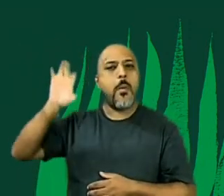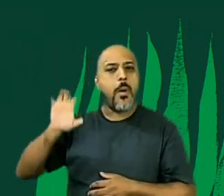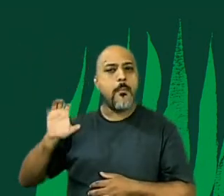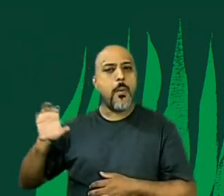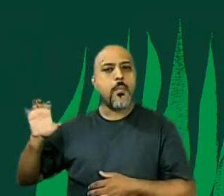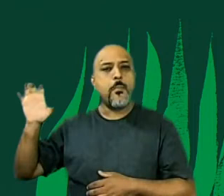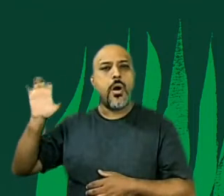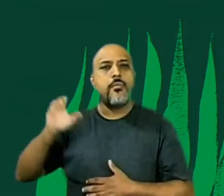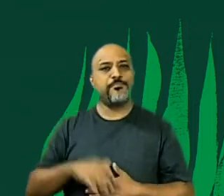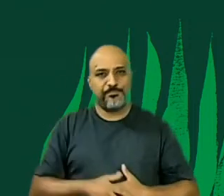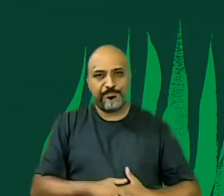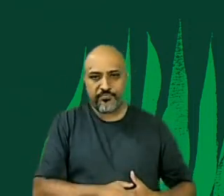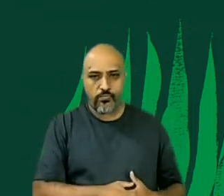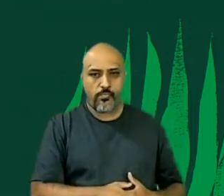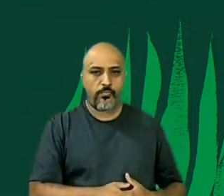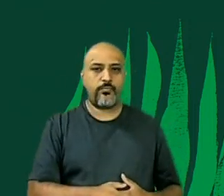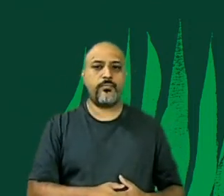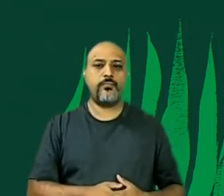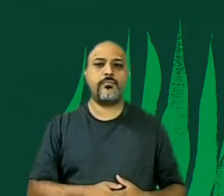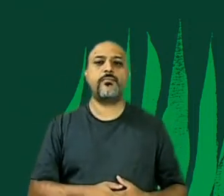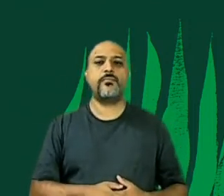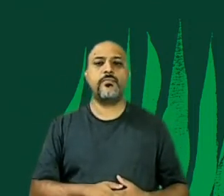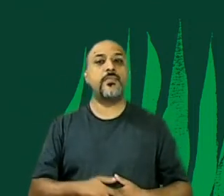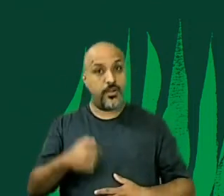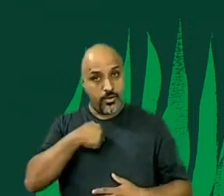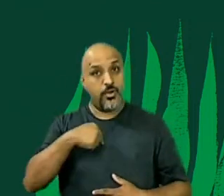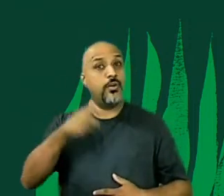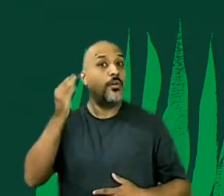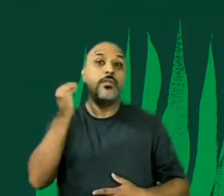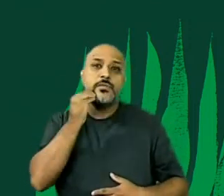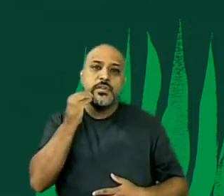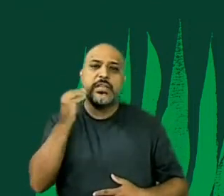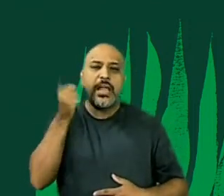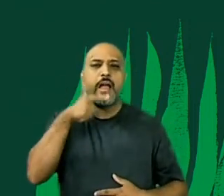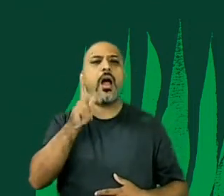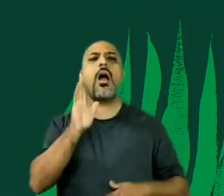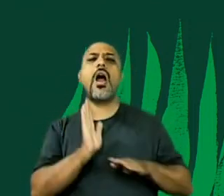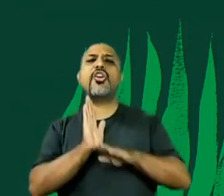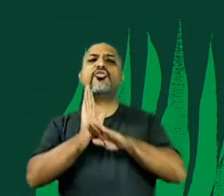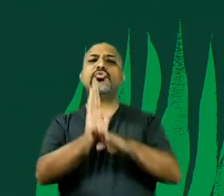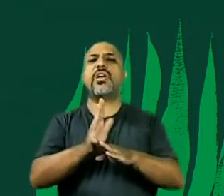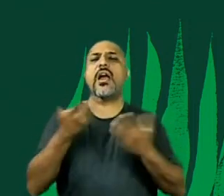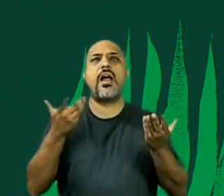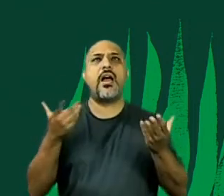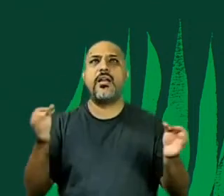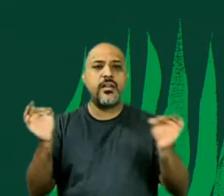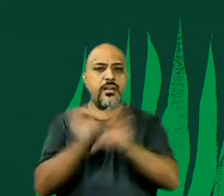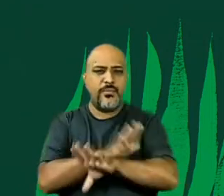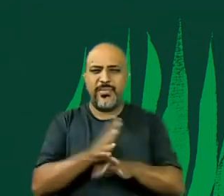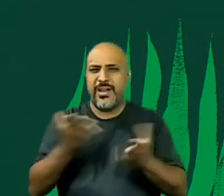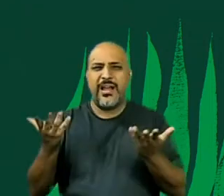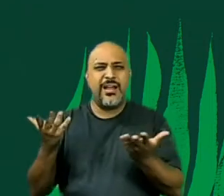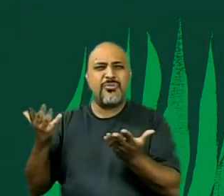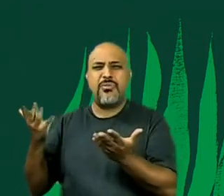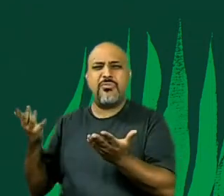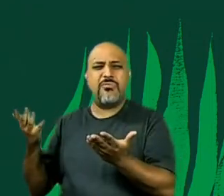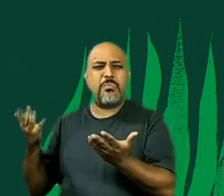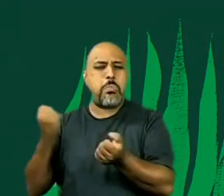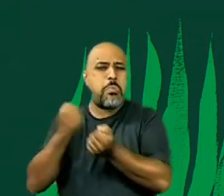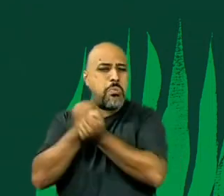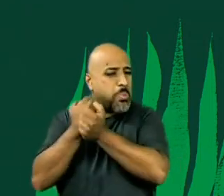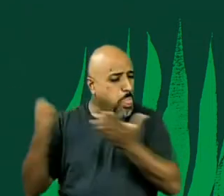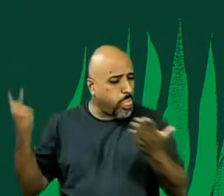mutilation, which made it possible for me to travel to many, many places because it's a terrible thing that's